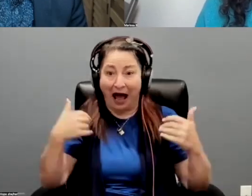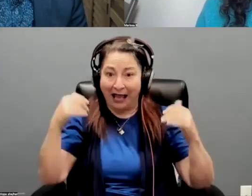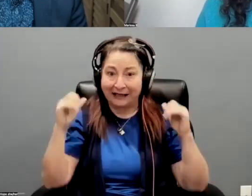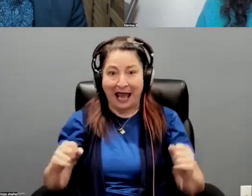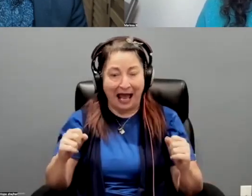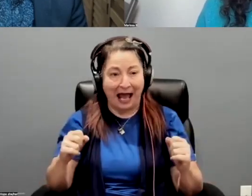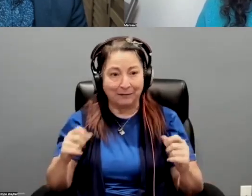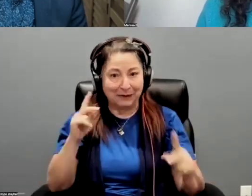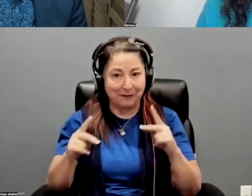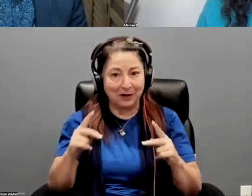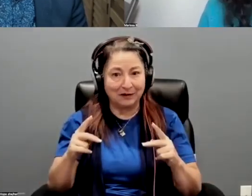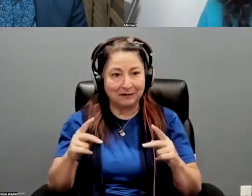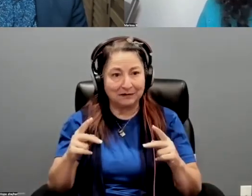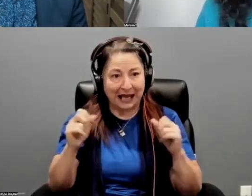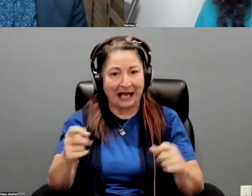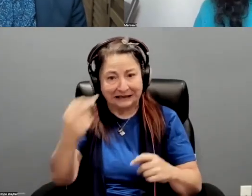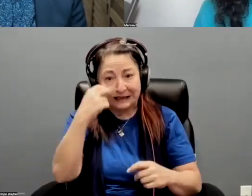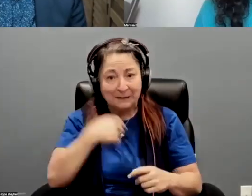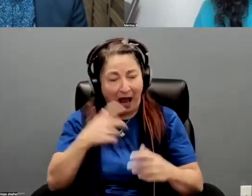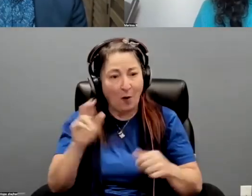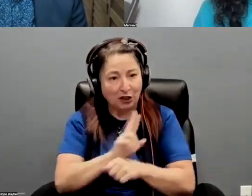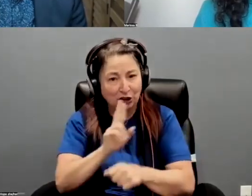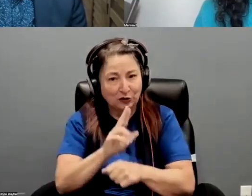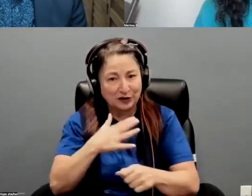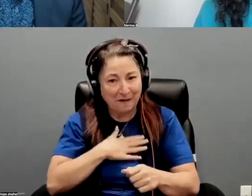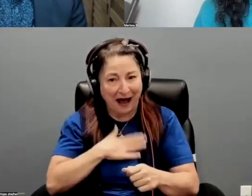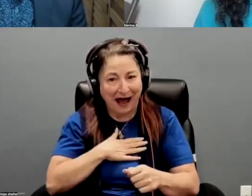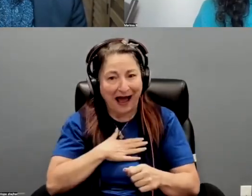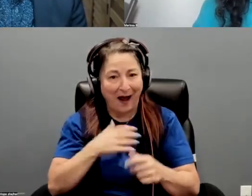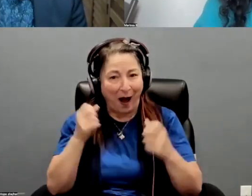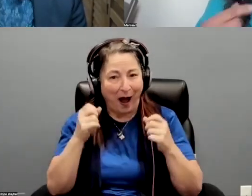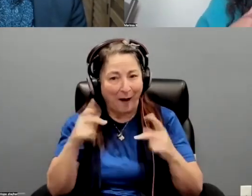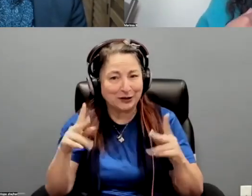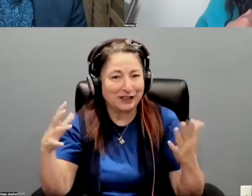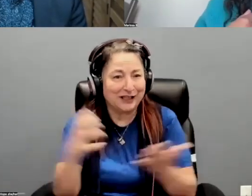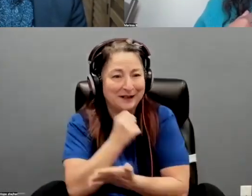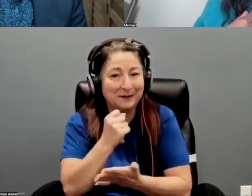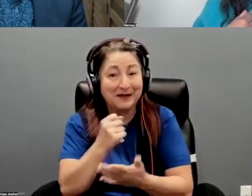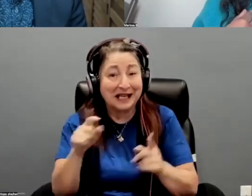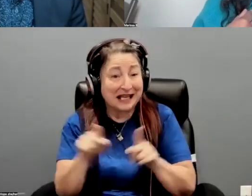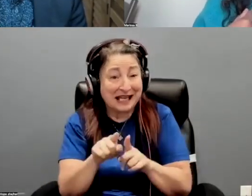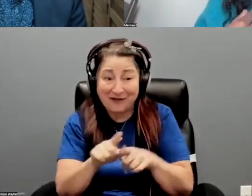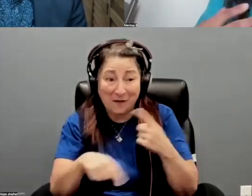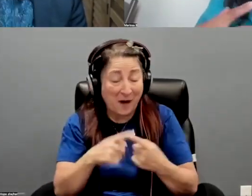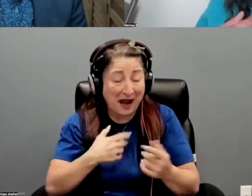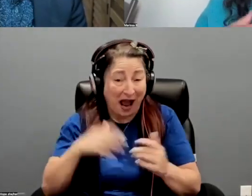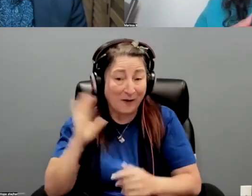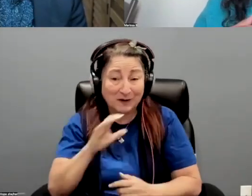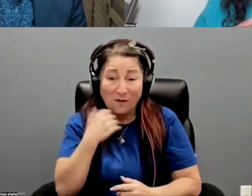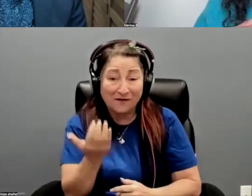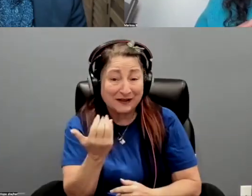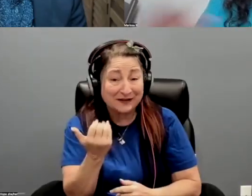use it to the best of my abilities. But I do also encourage, even me as a 15-year-old, within your